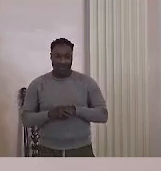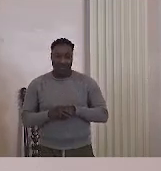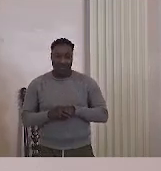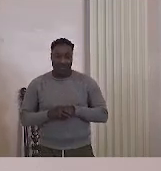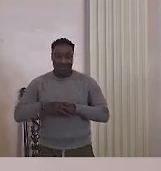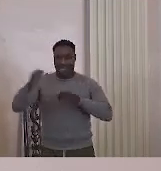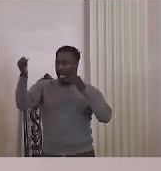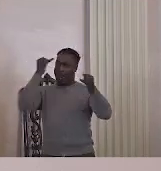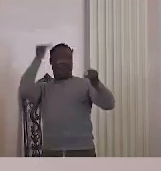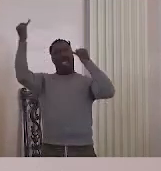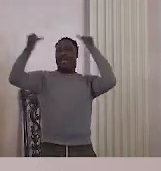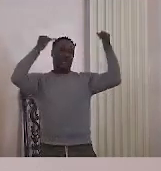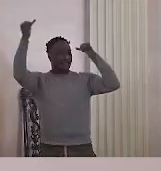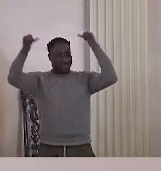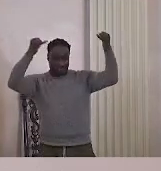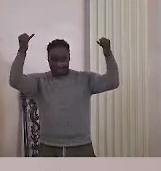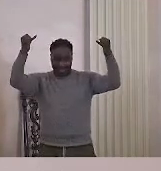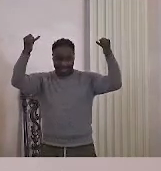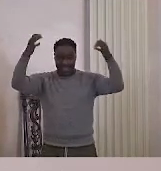Imagine.